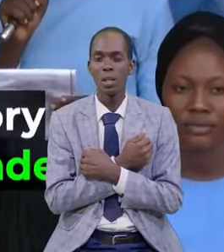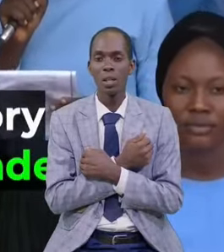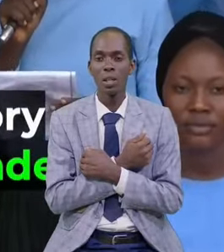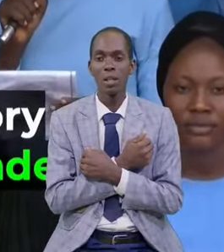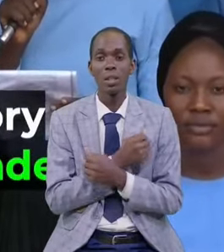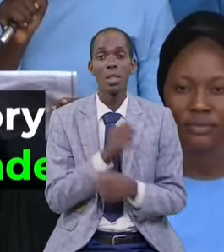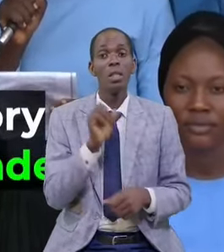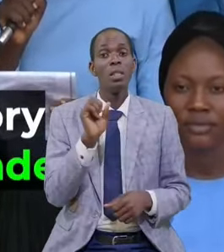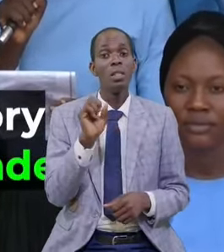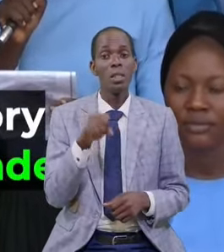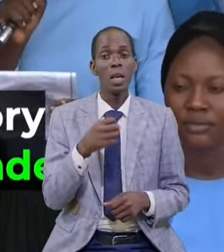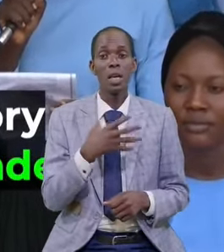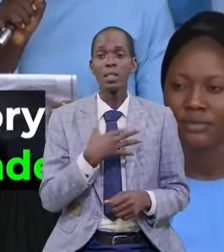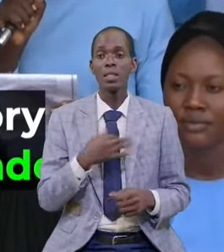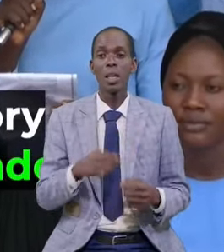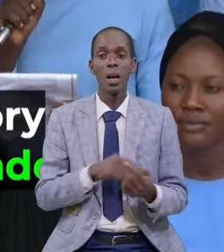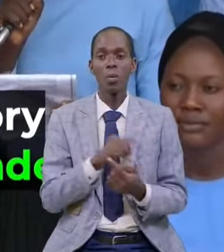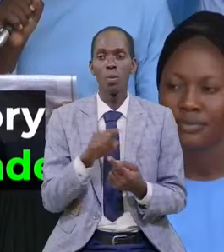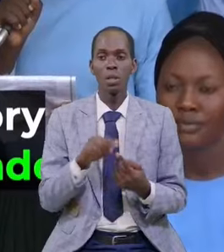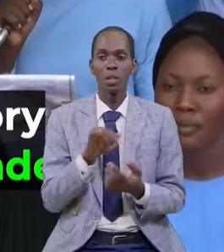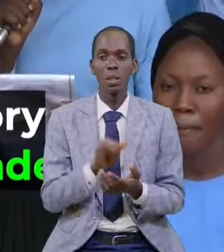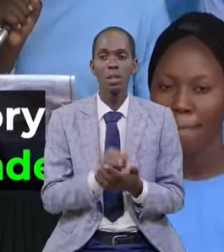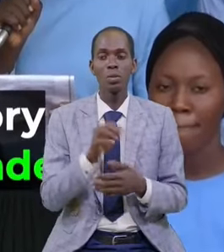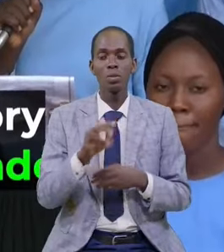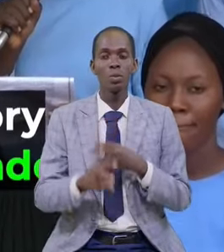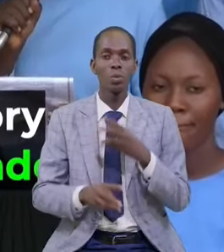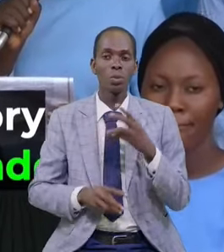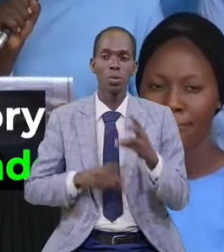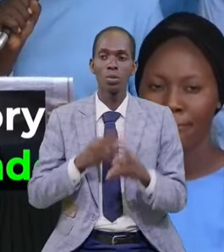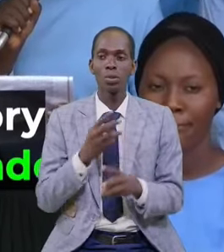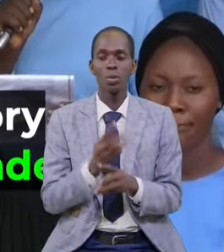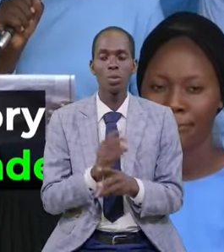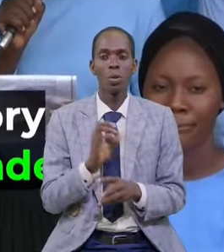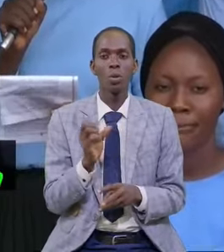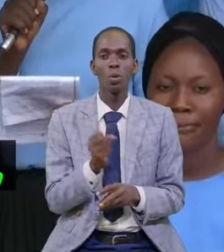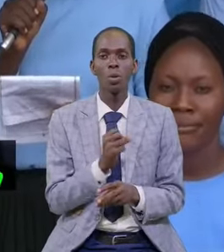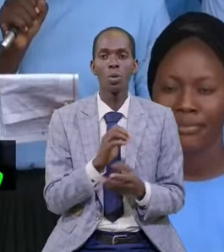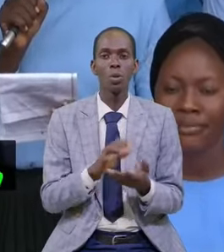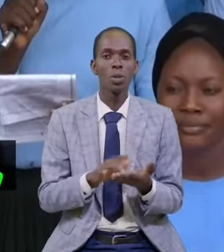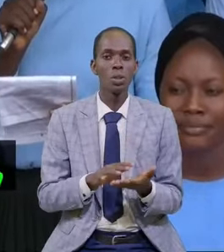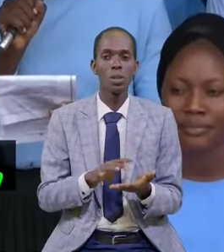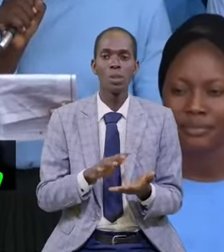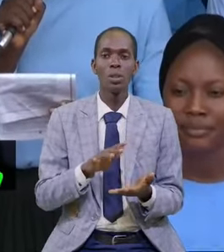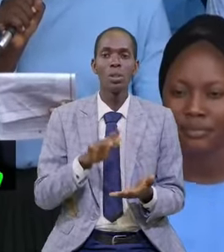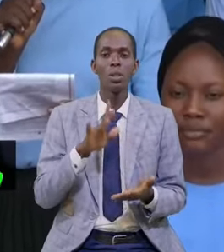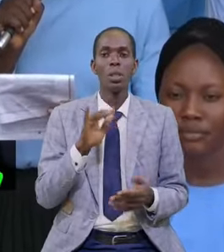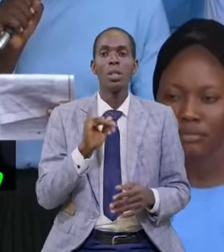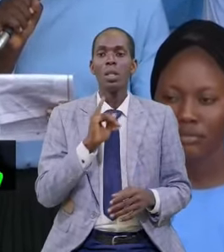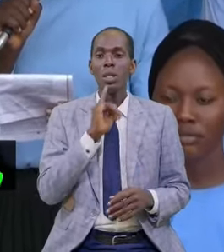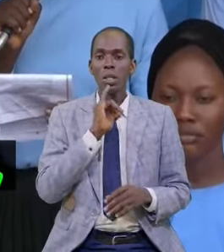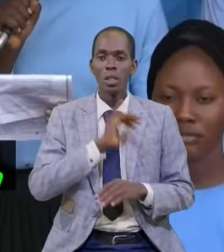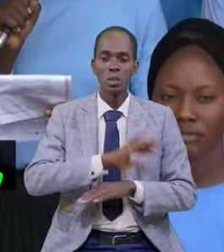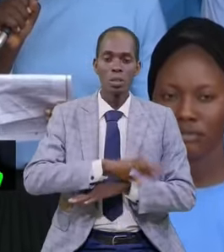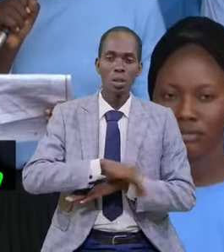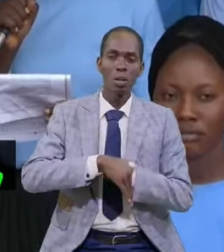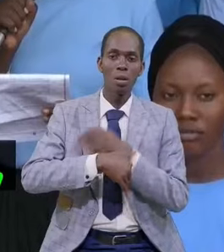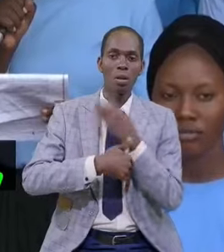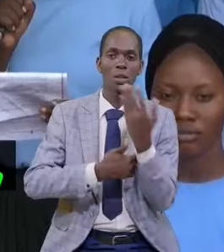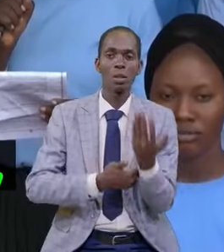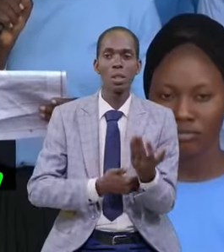to yes and when the glory is